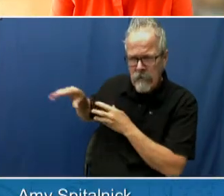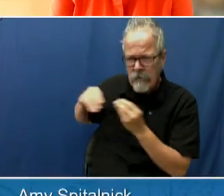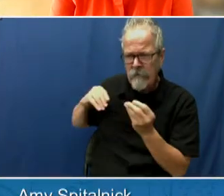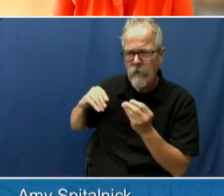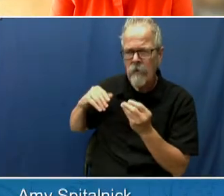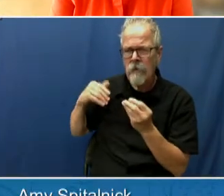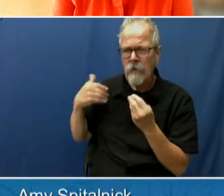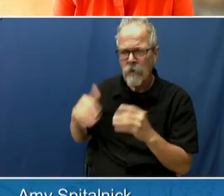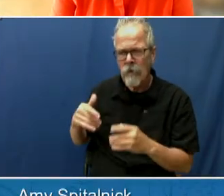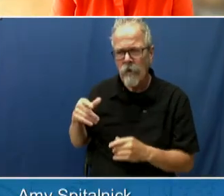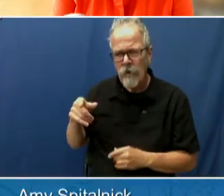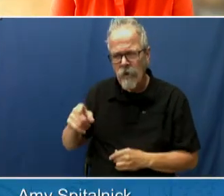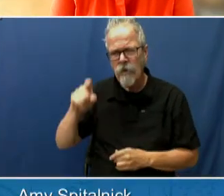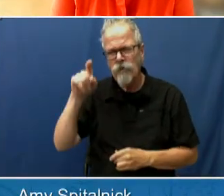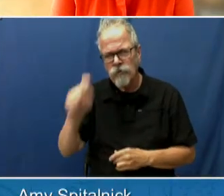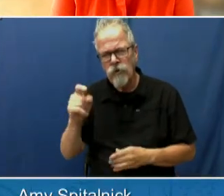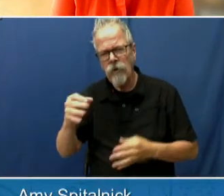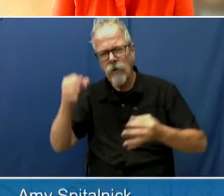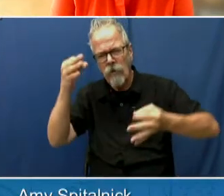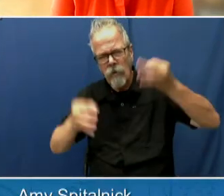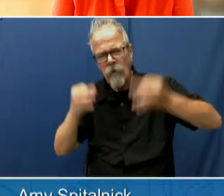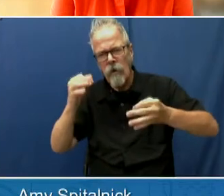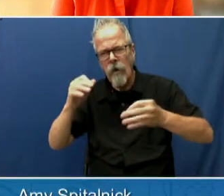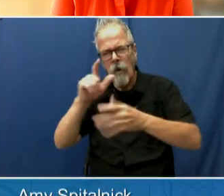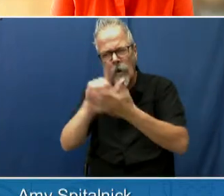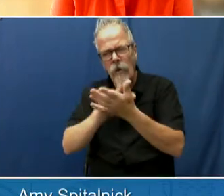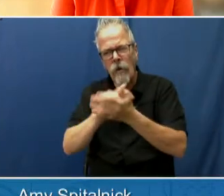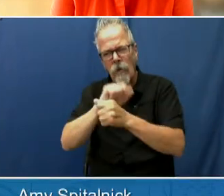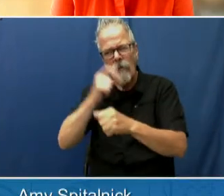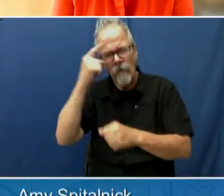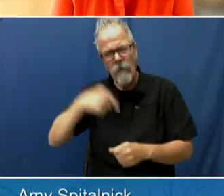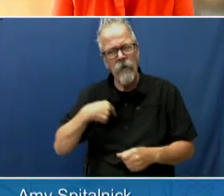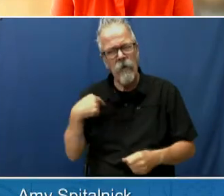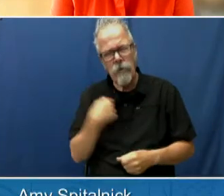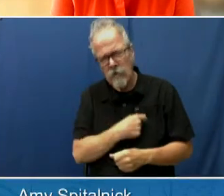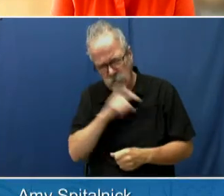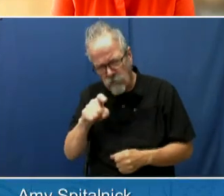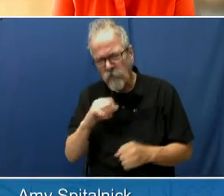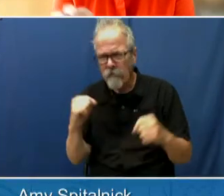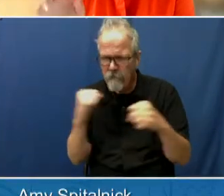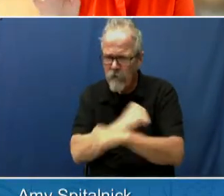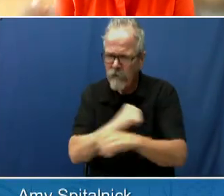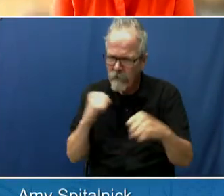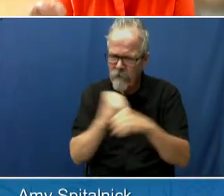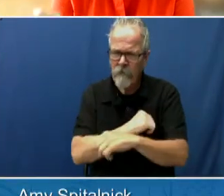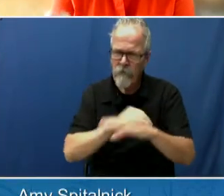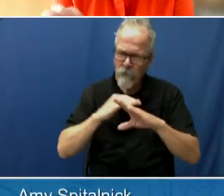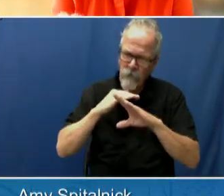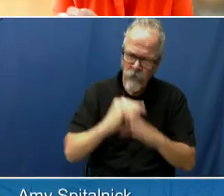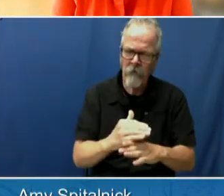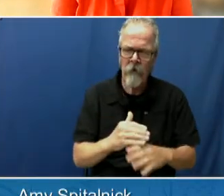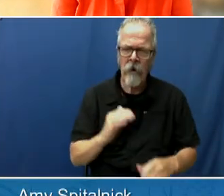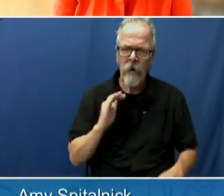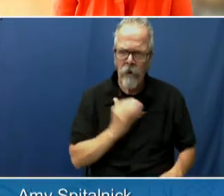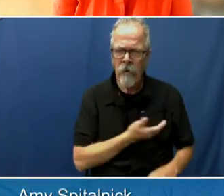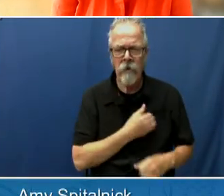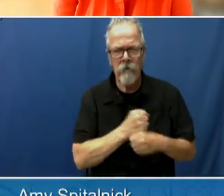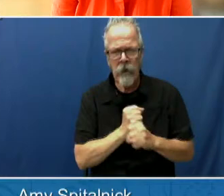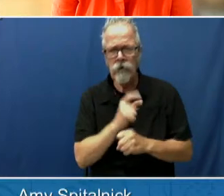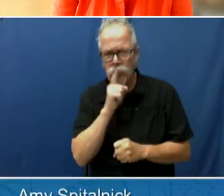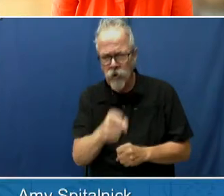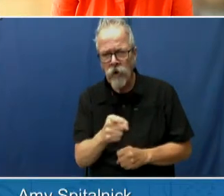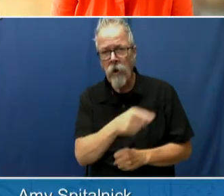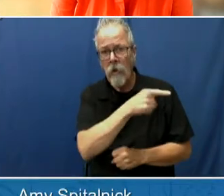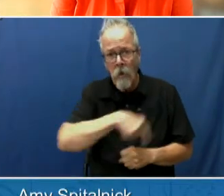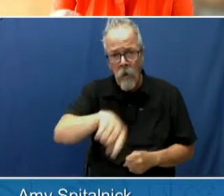for us. We have to fight like crazy to protect that rule of law, to ensure our justice system actually works fairly and equitably for